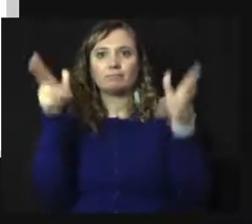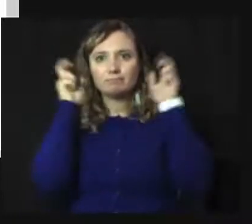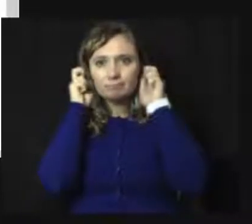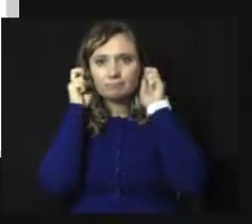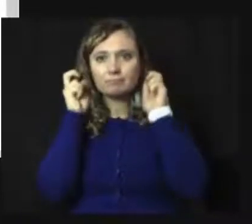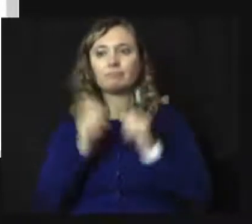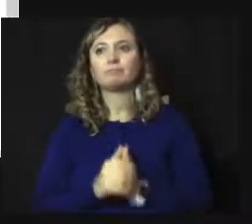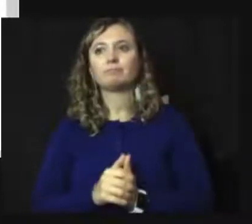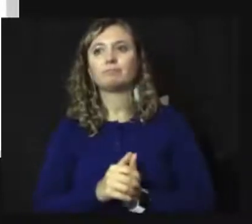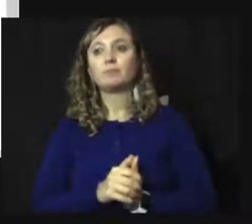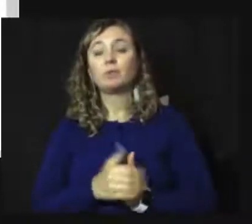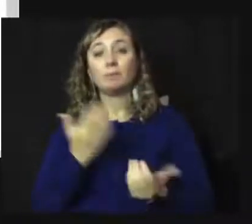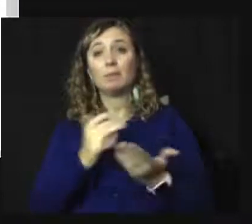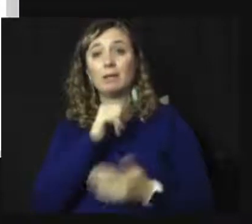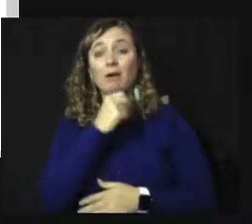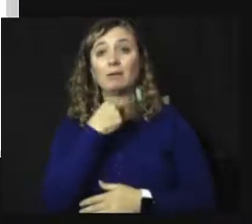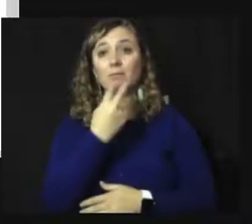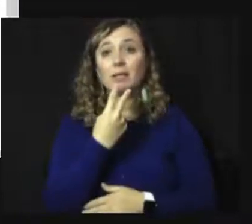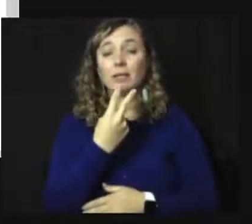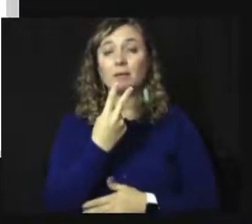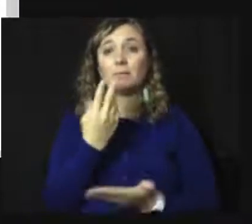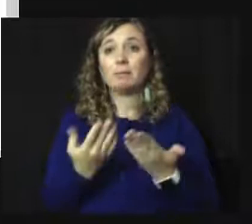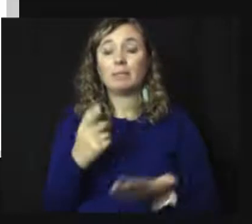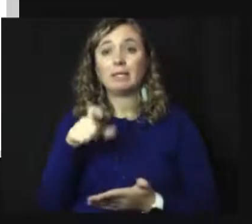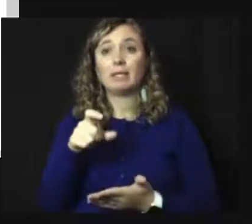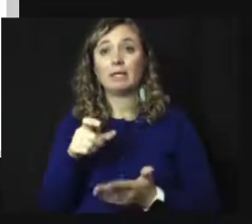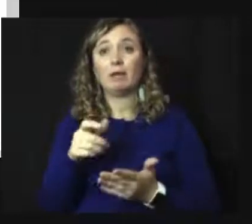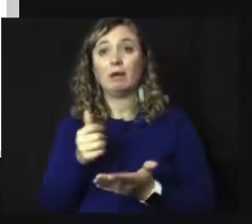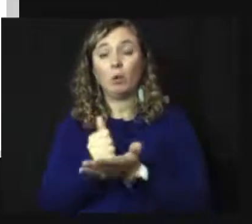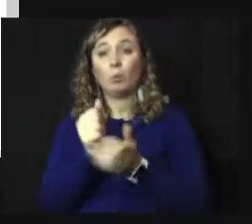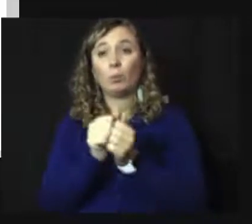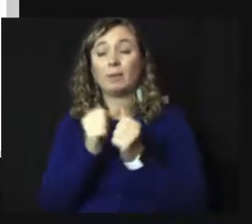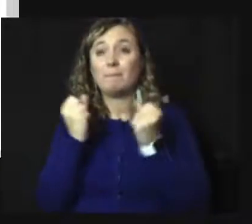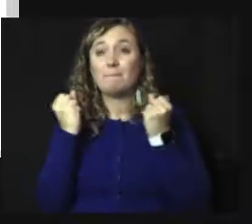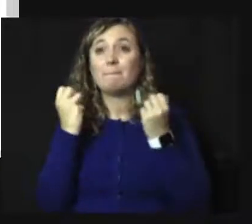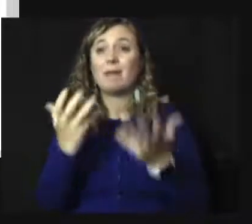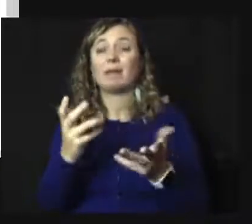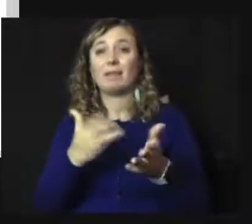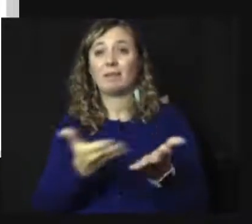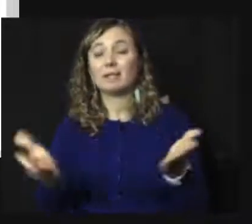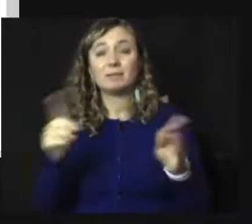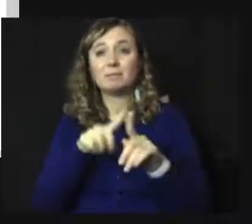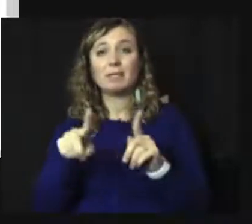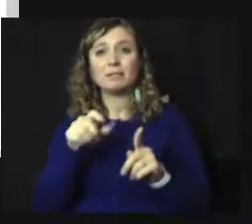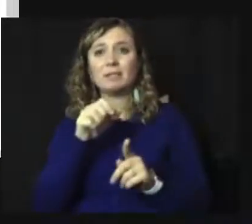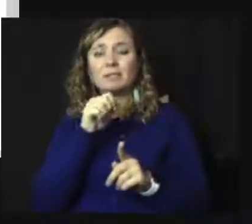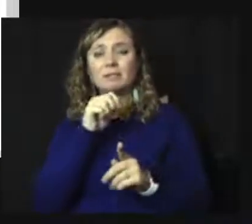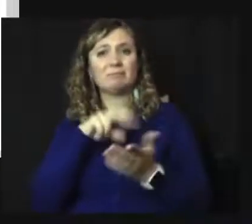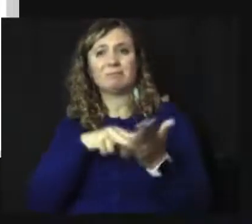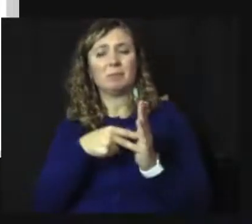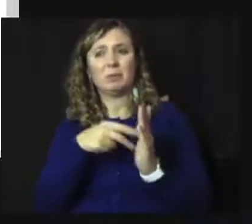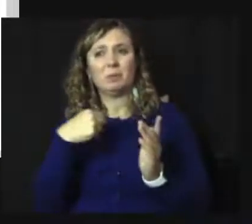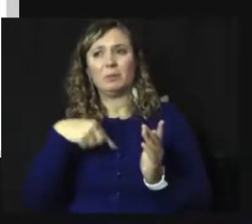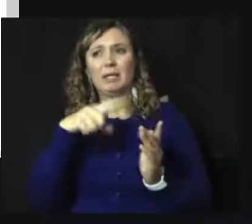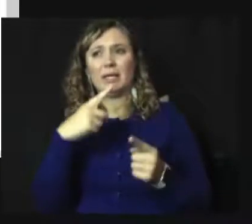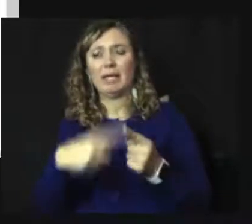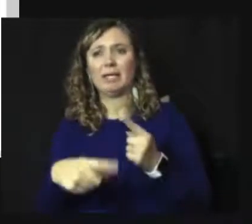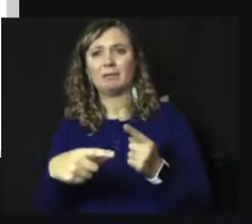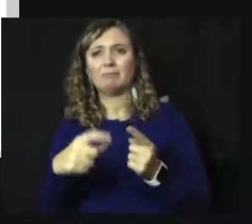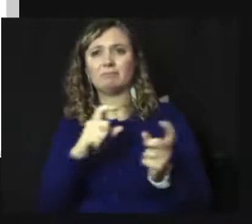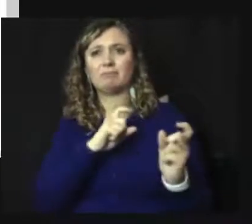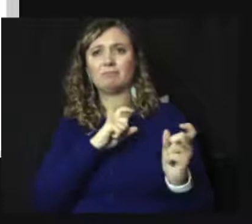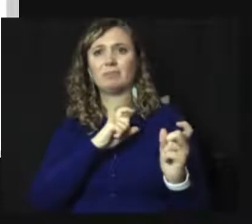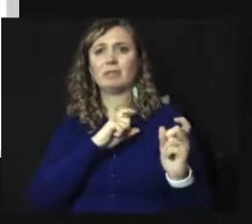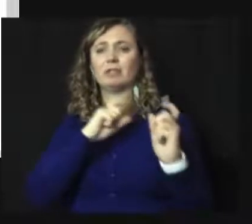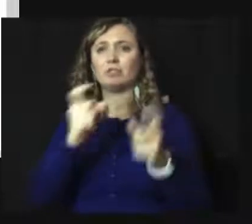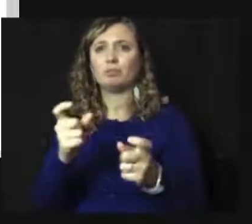non-speaking and need help with many things, but that doesn't mean we can't contribute to a book, a play, or a movie.